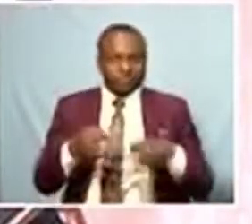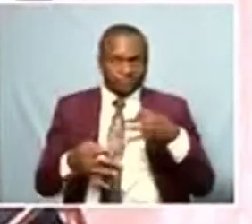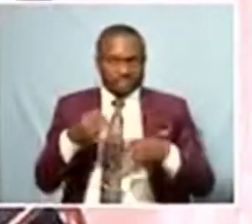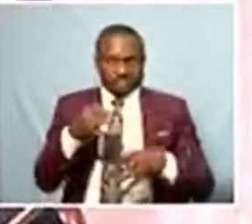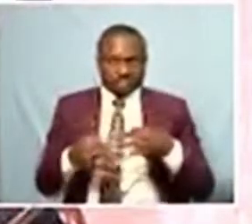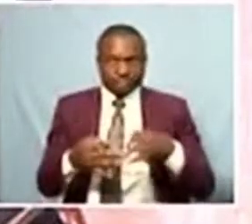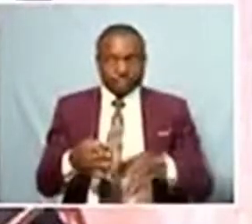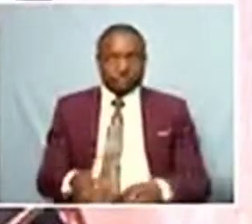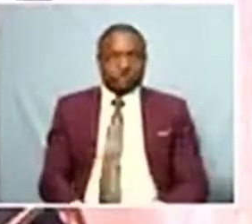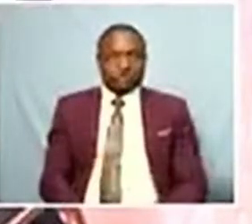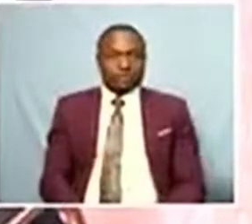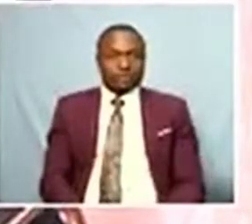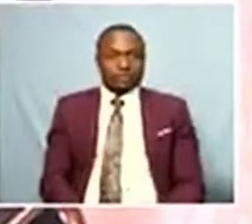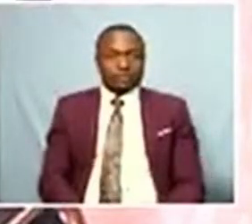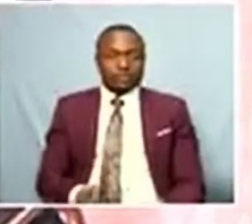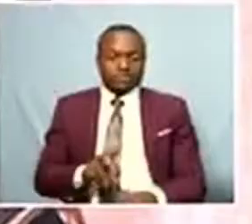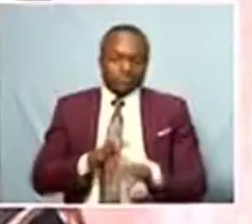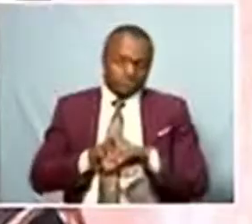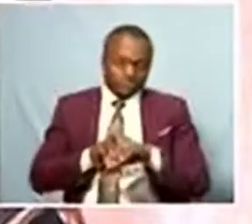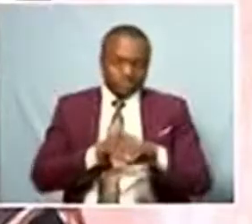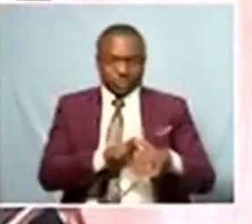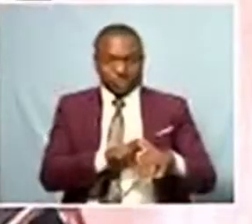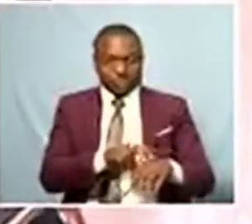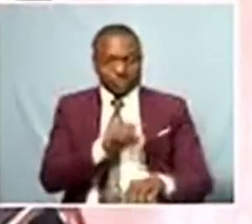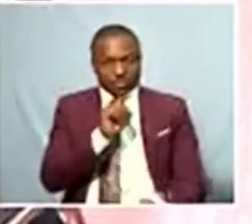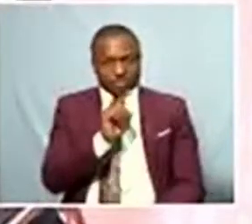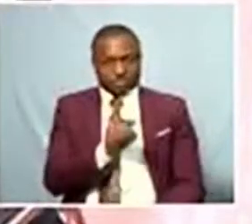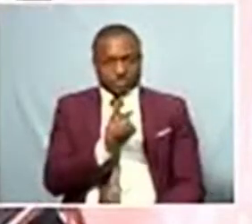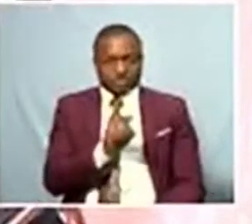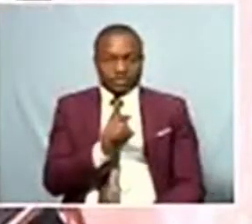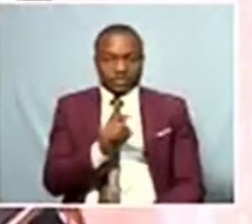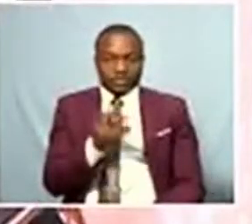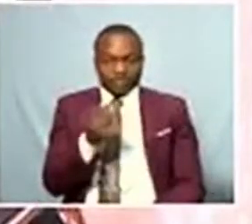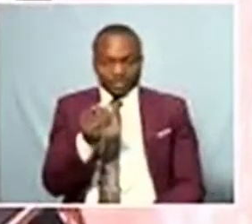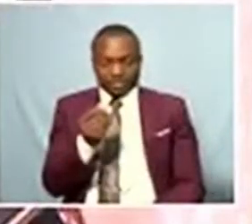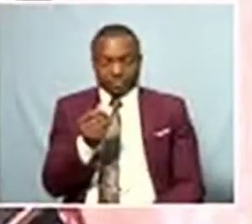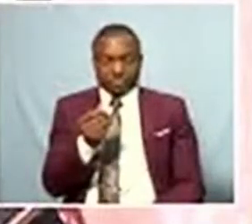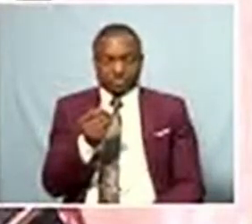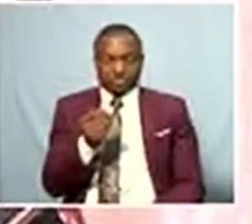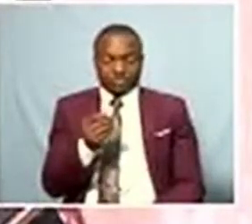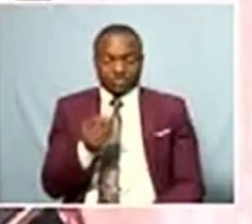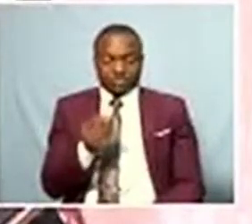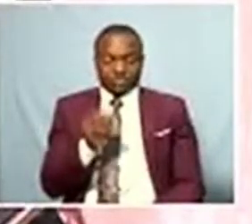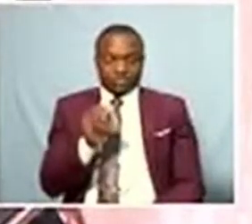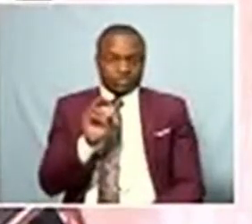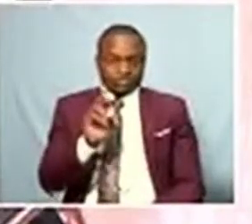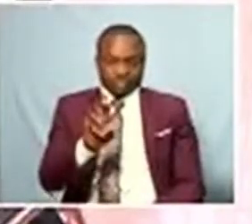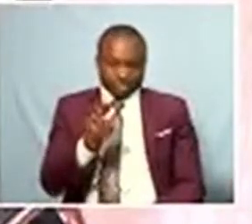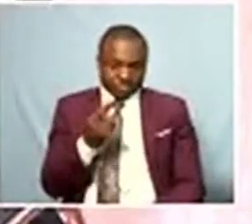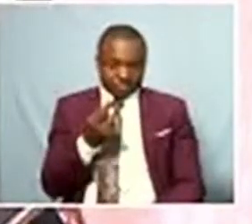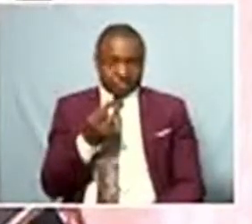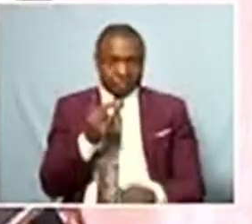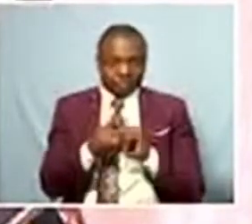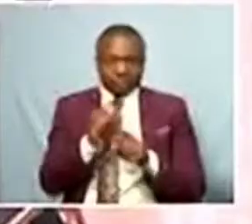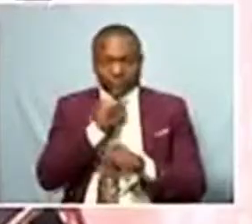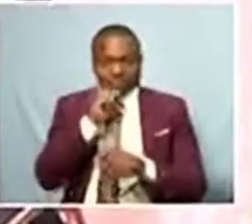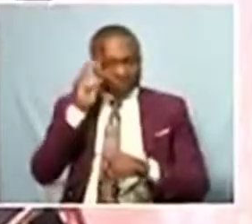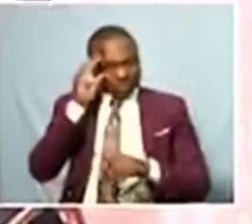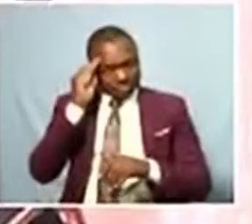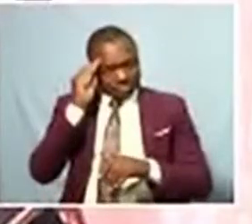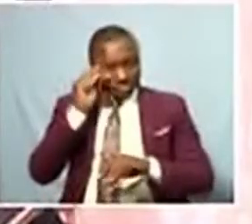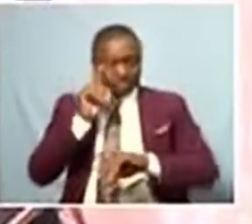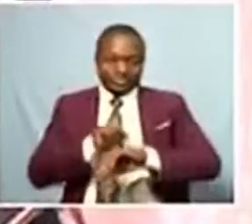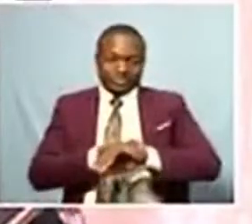the visa and you travel, that bond as well will be refunded eventually, but we don't know what the timelines